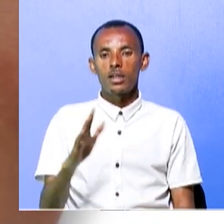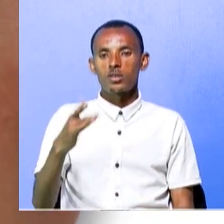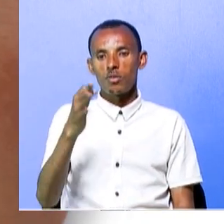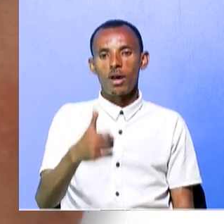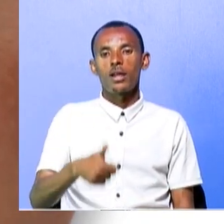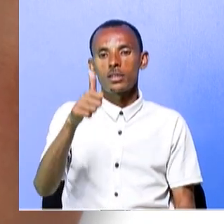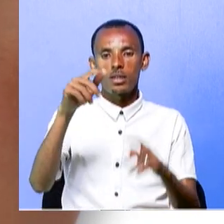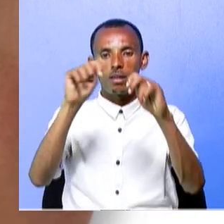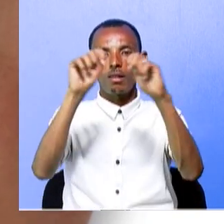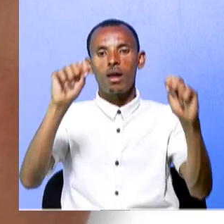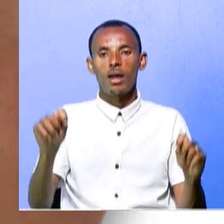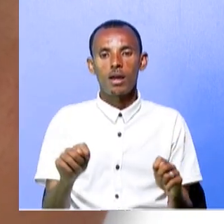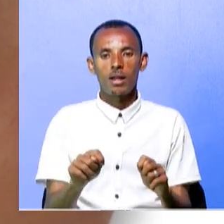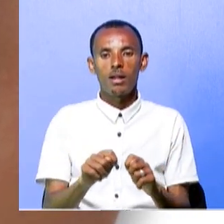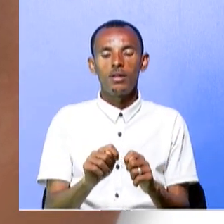triangle,